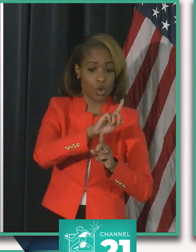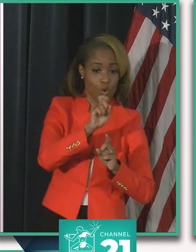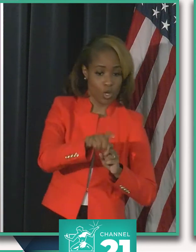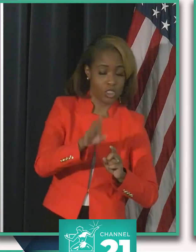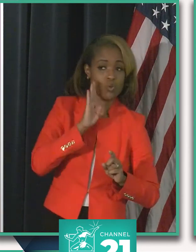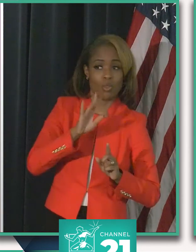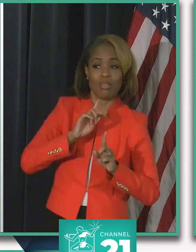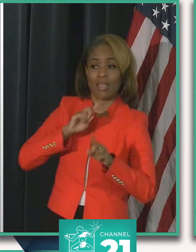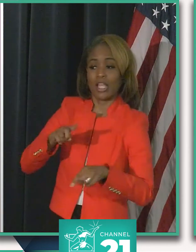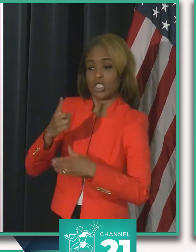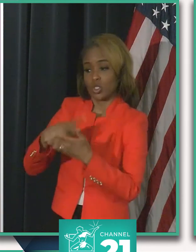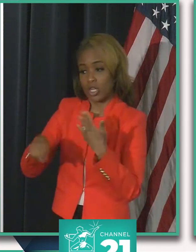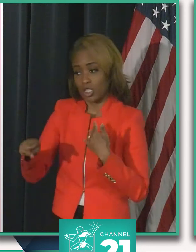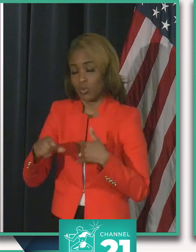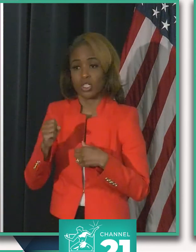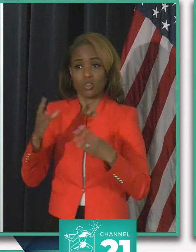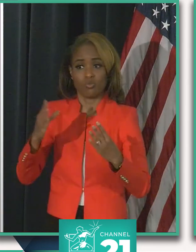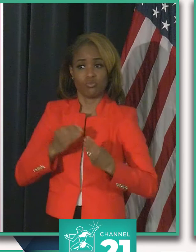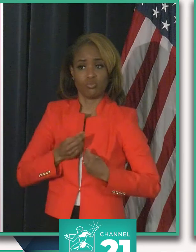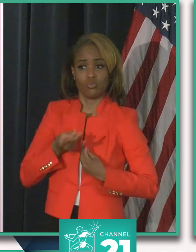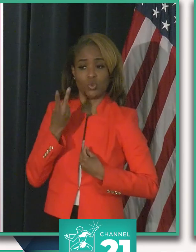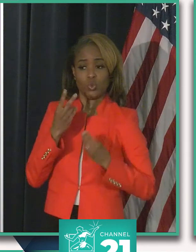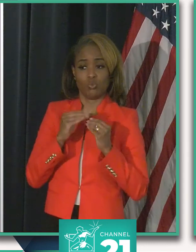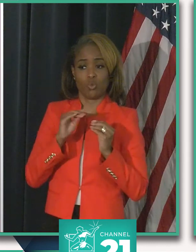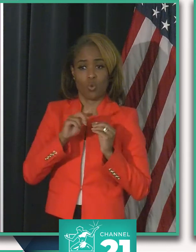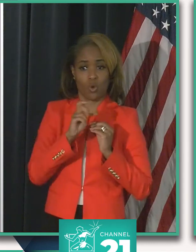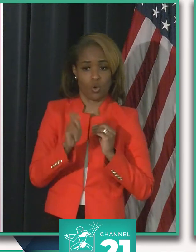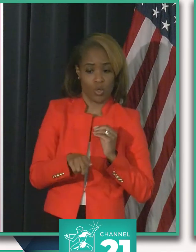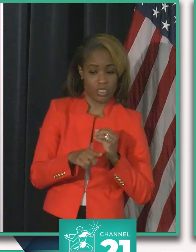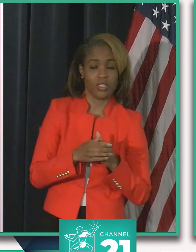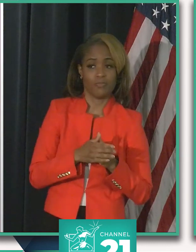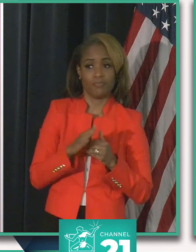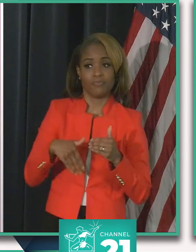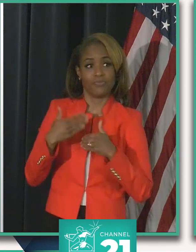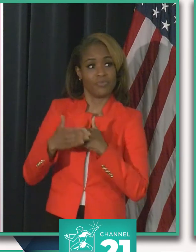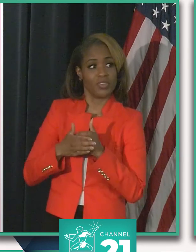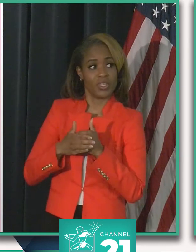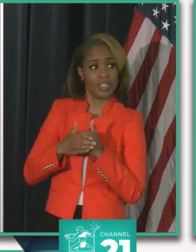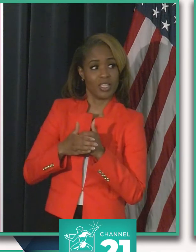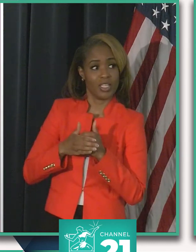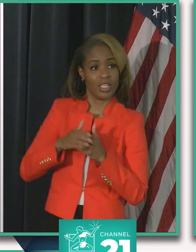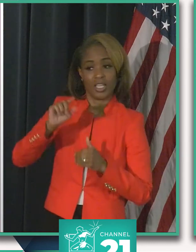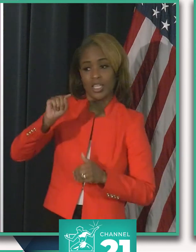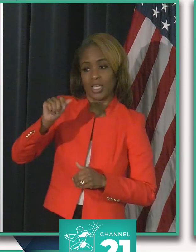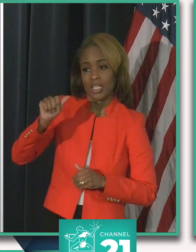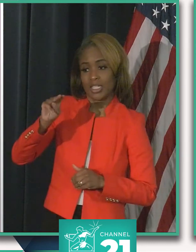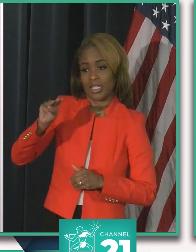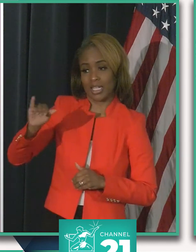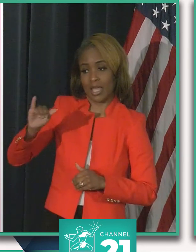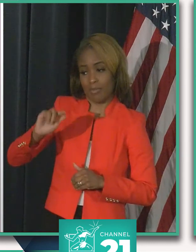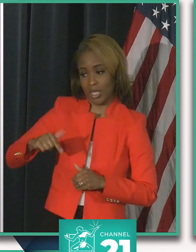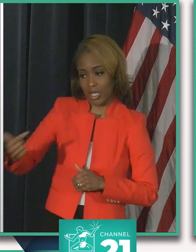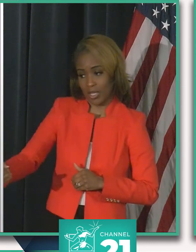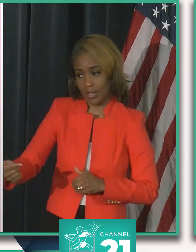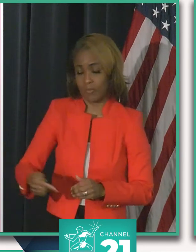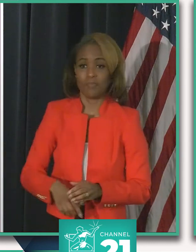next week. So we'll take two more. Who's next? Next is Tammy. Okay, Tammy, you're up.